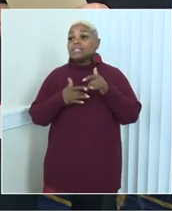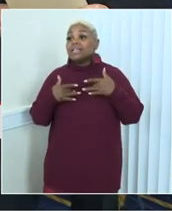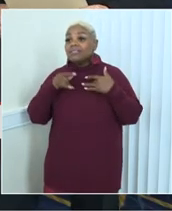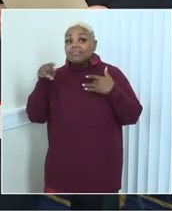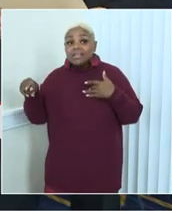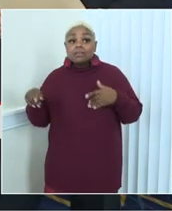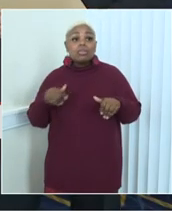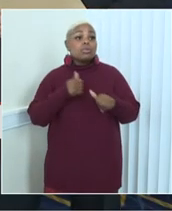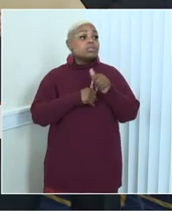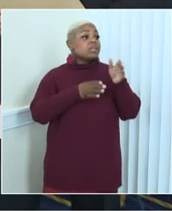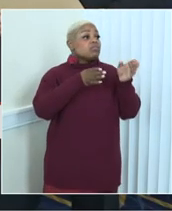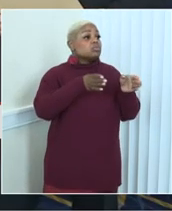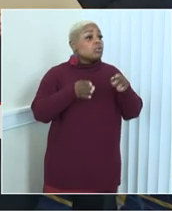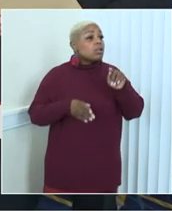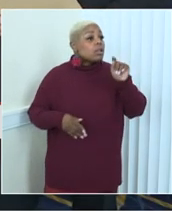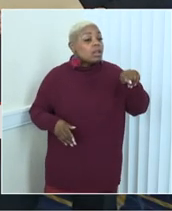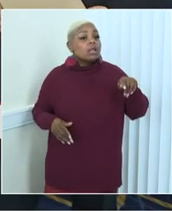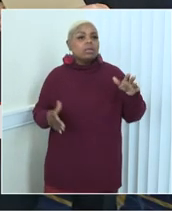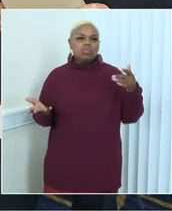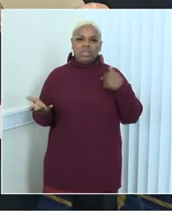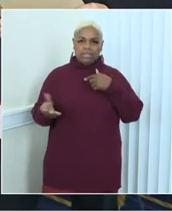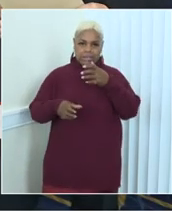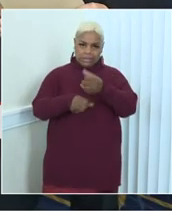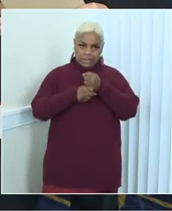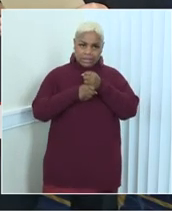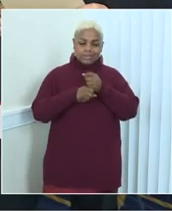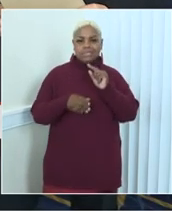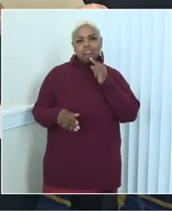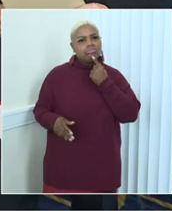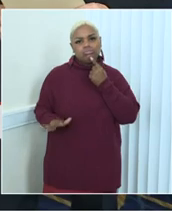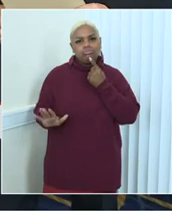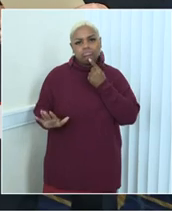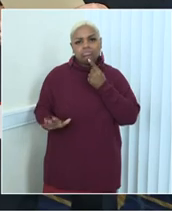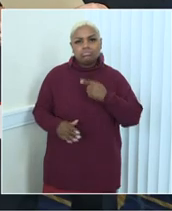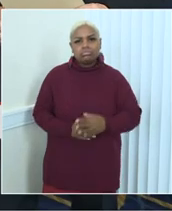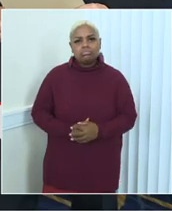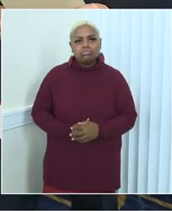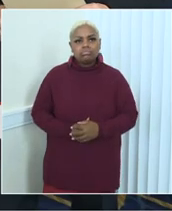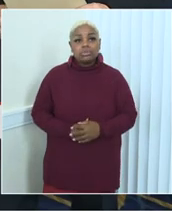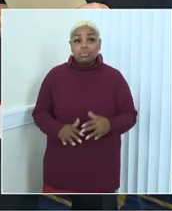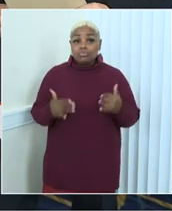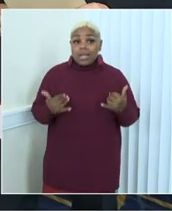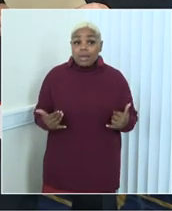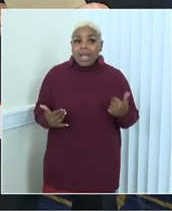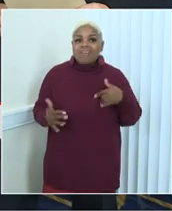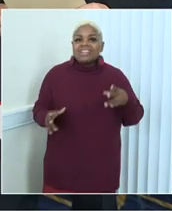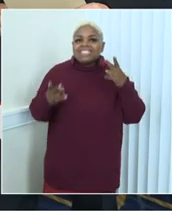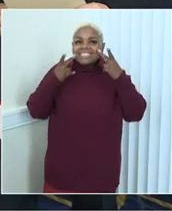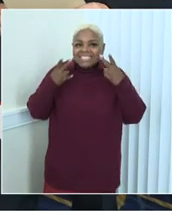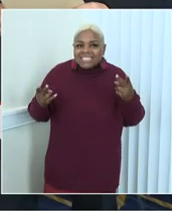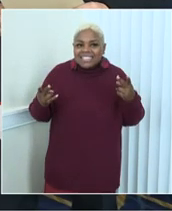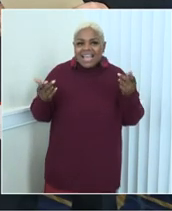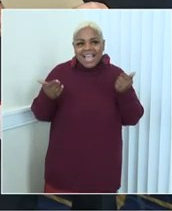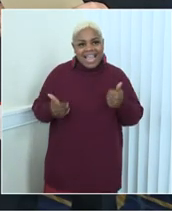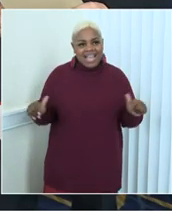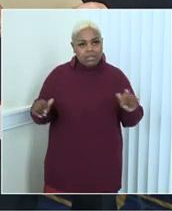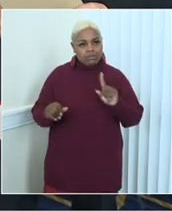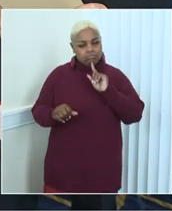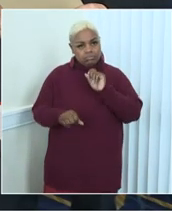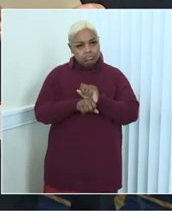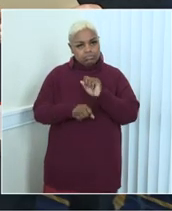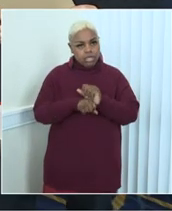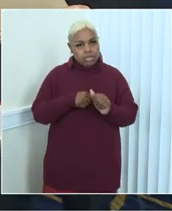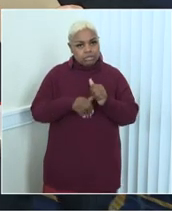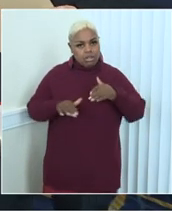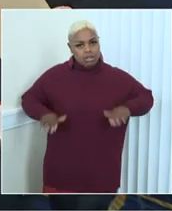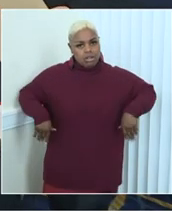very seriously. At this time, we have not received any credible threats, but we're taking any threats that come into this city very seriously.